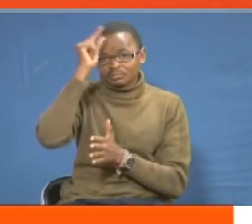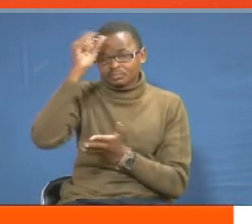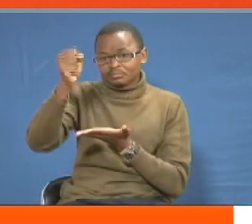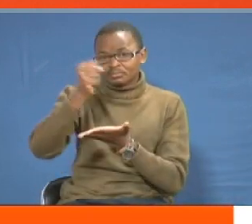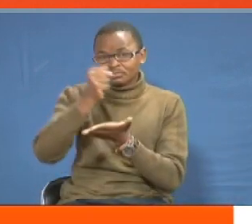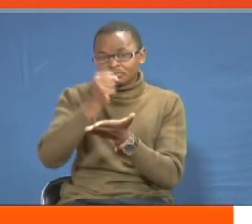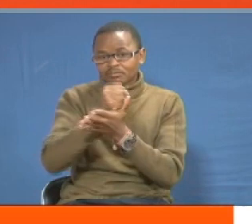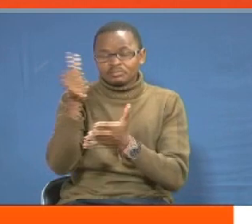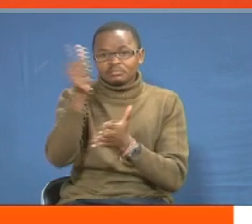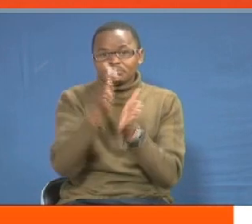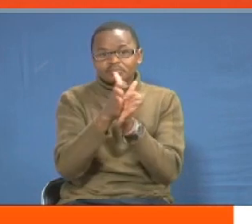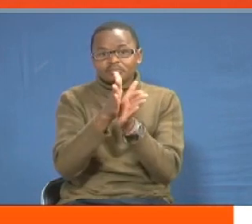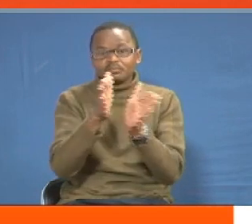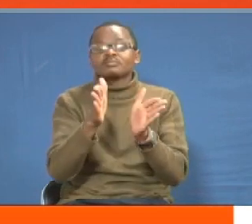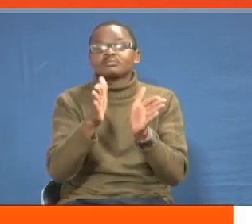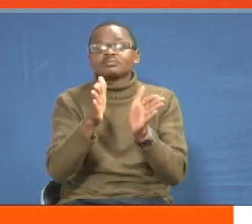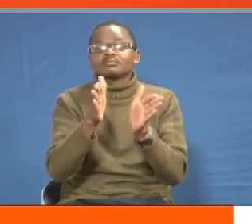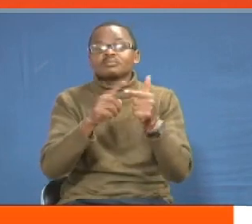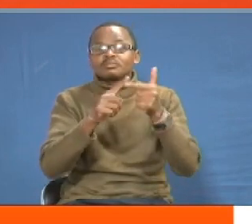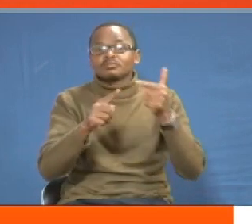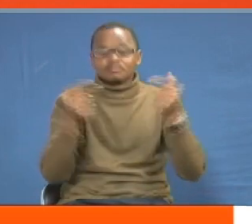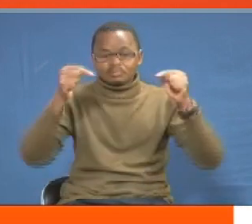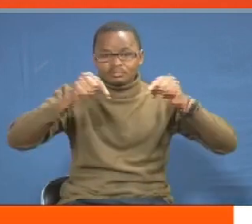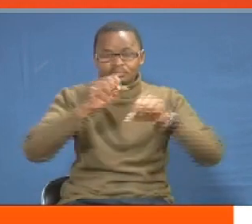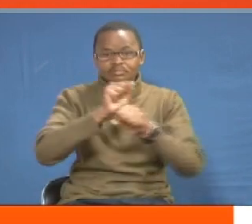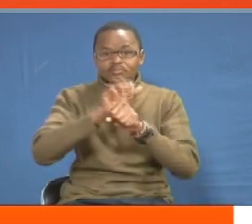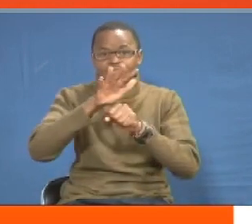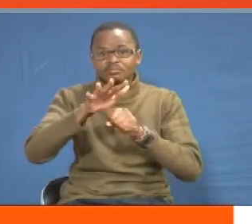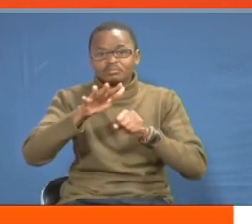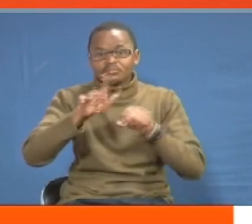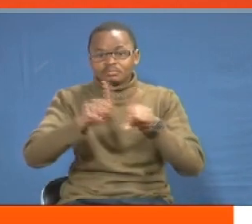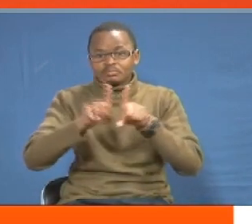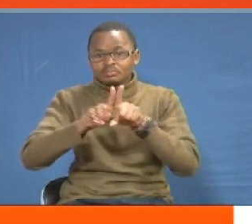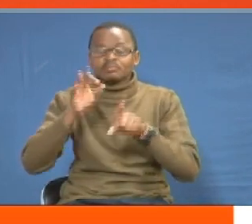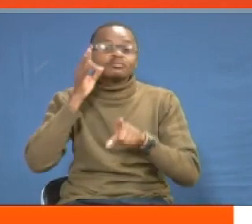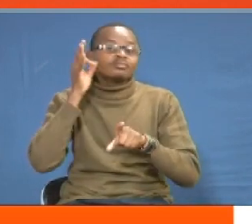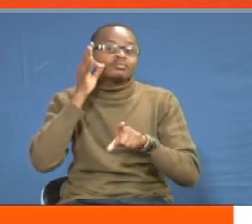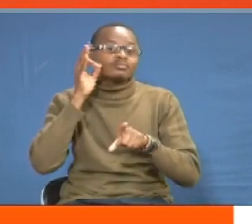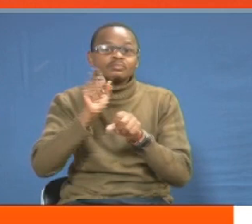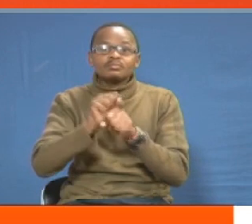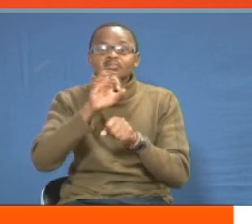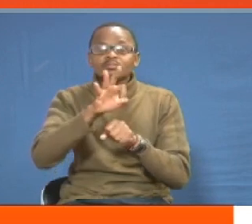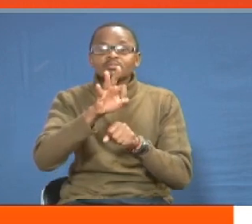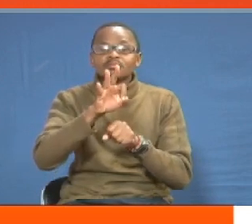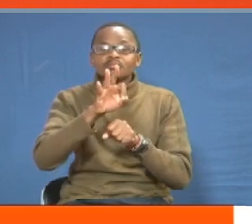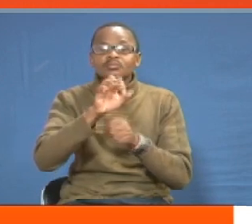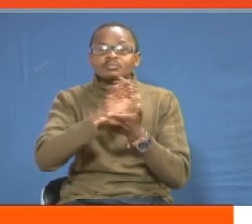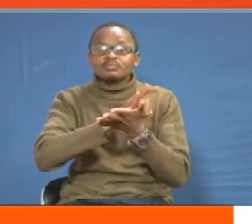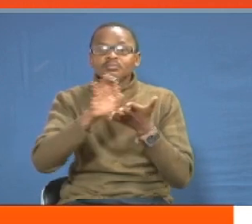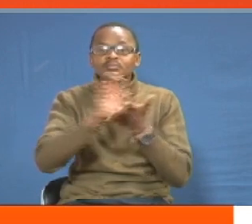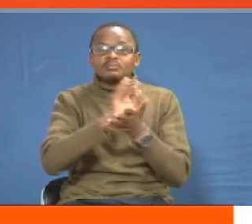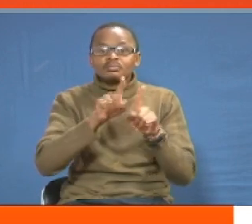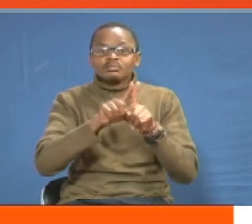government offices or in any public forum. But come COVID-19 and Friday of 13th of March,